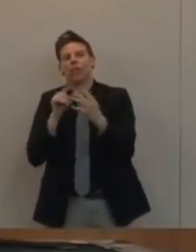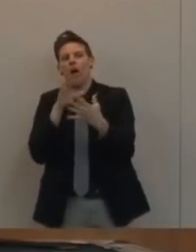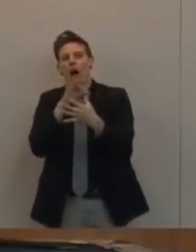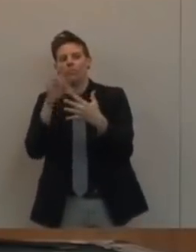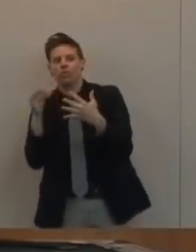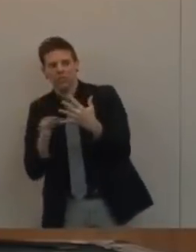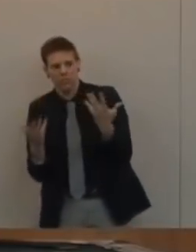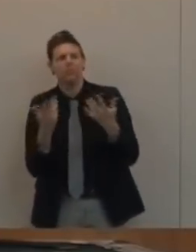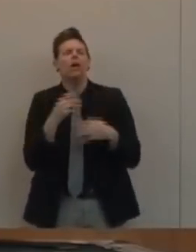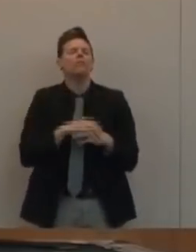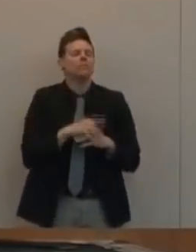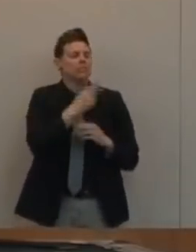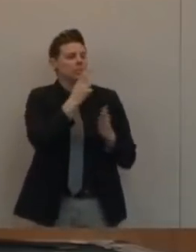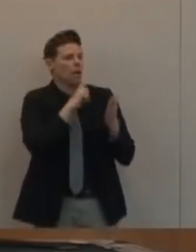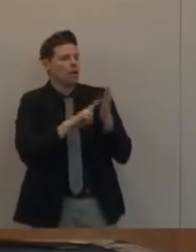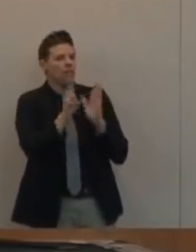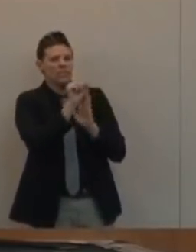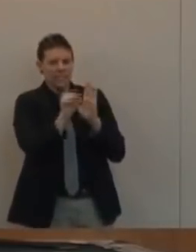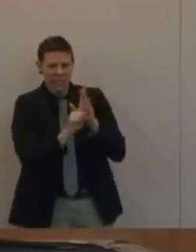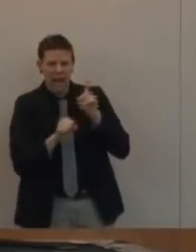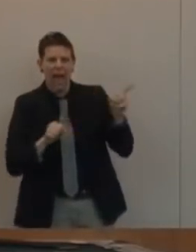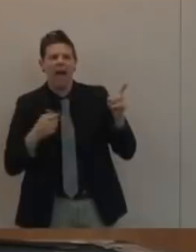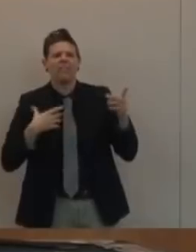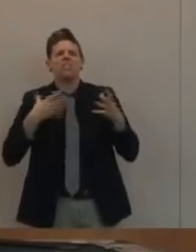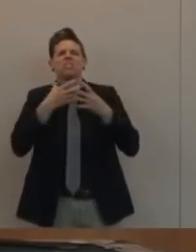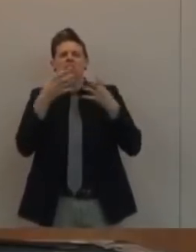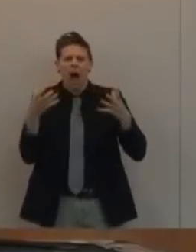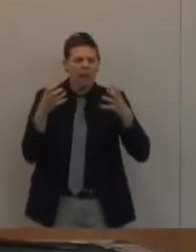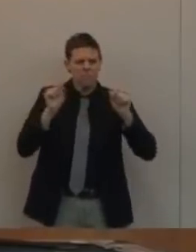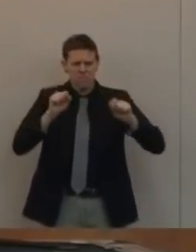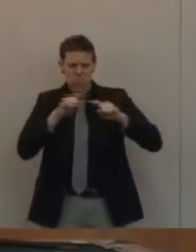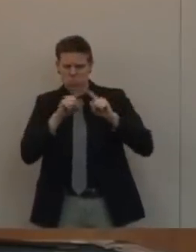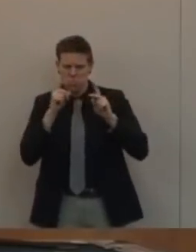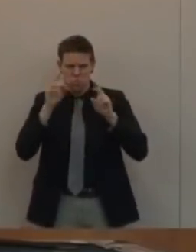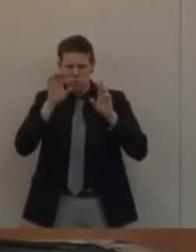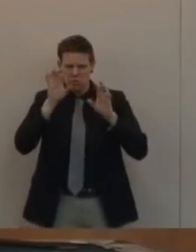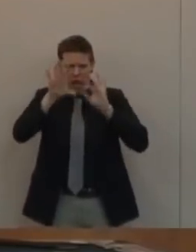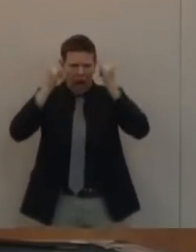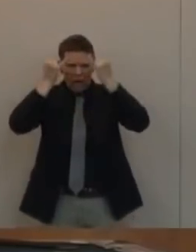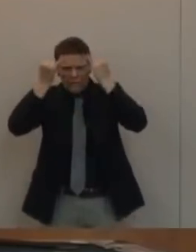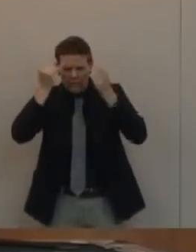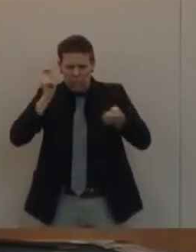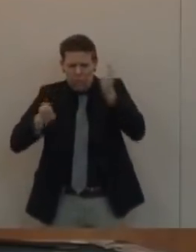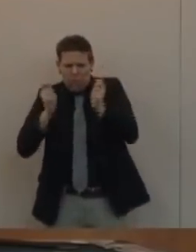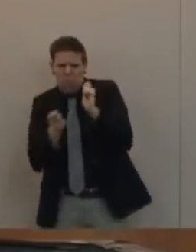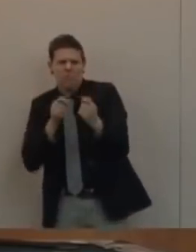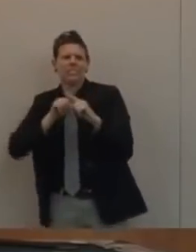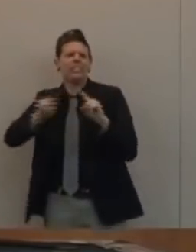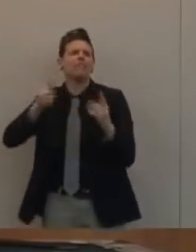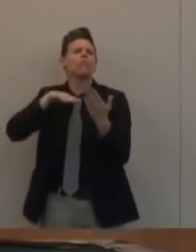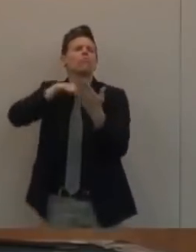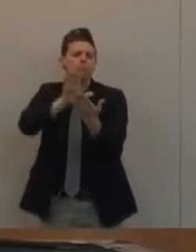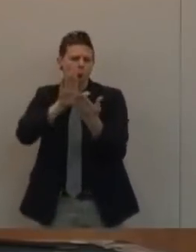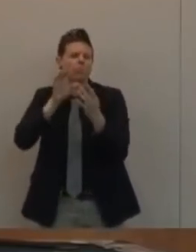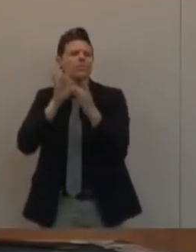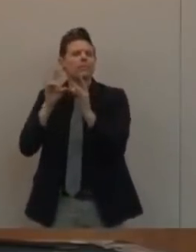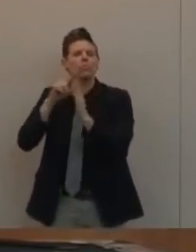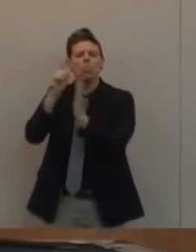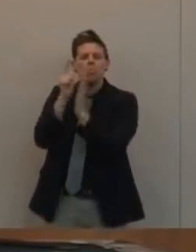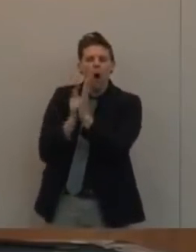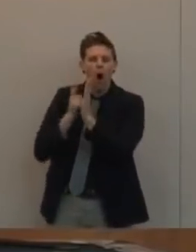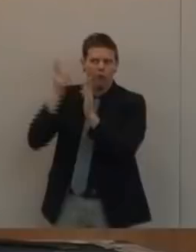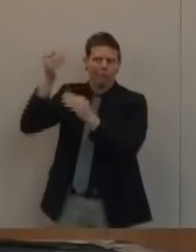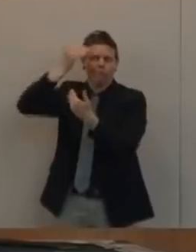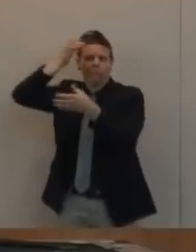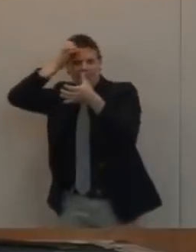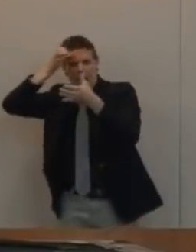weigh in on the law and to ask for a decision by the Supreme Court. And my office was asked by the Supreme Court to weigh